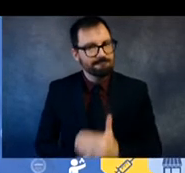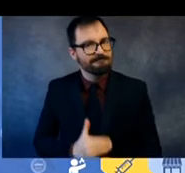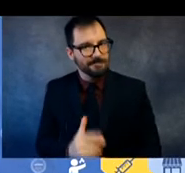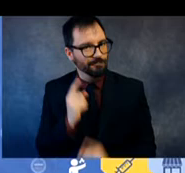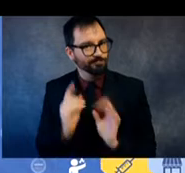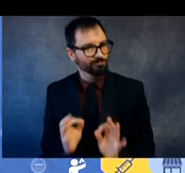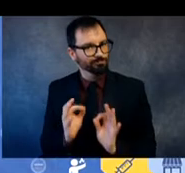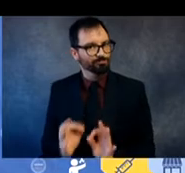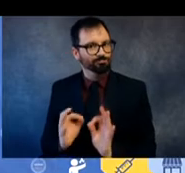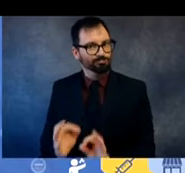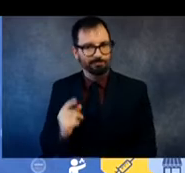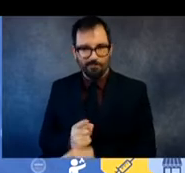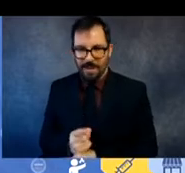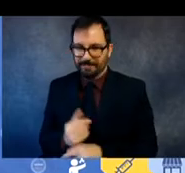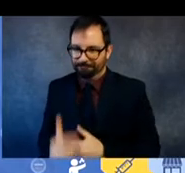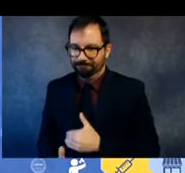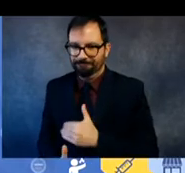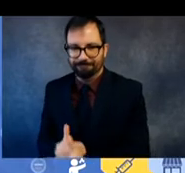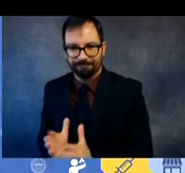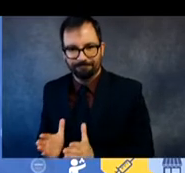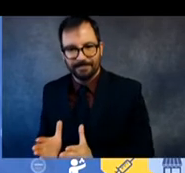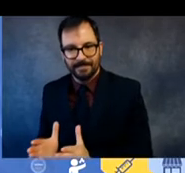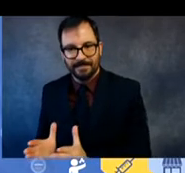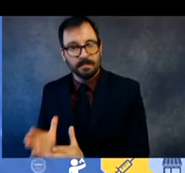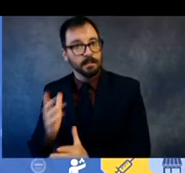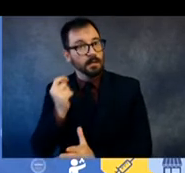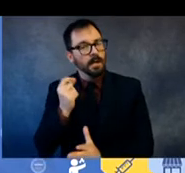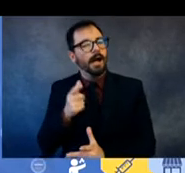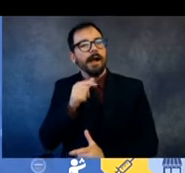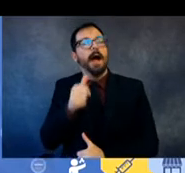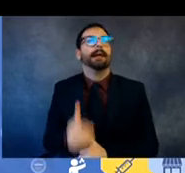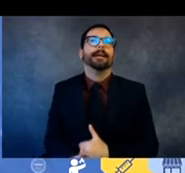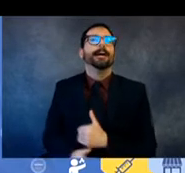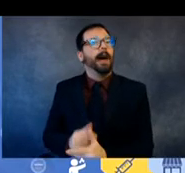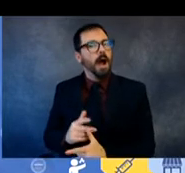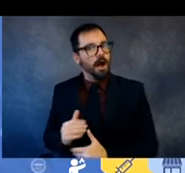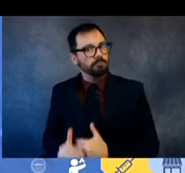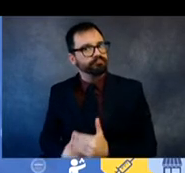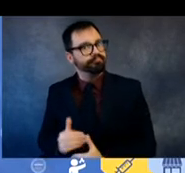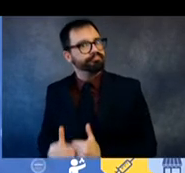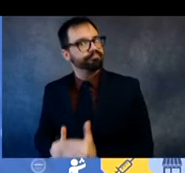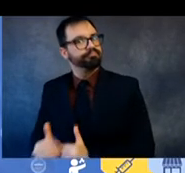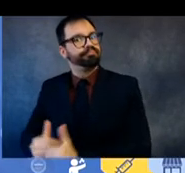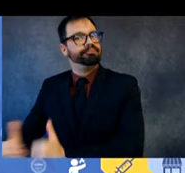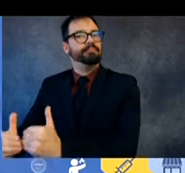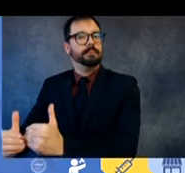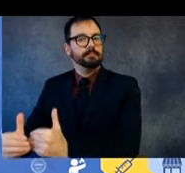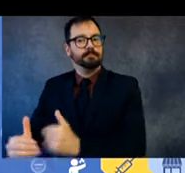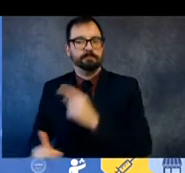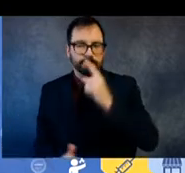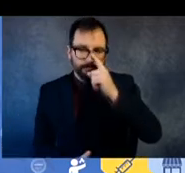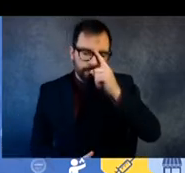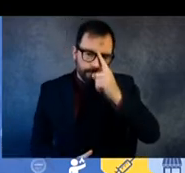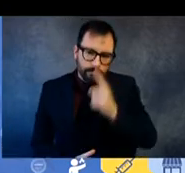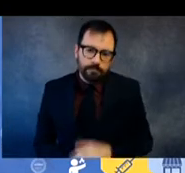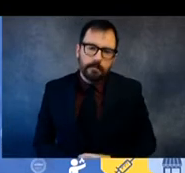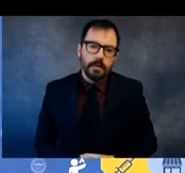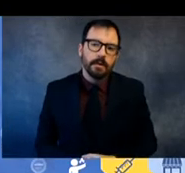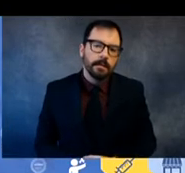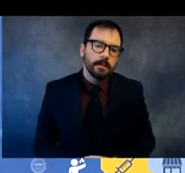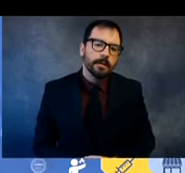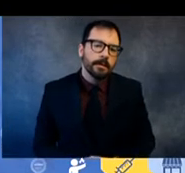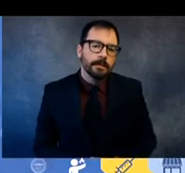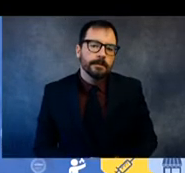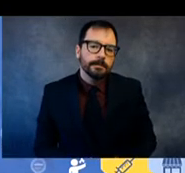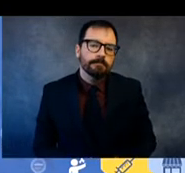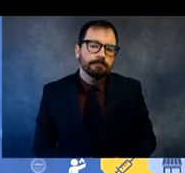expect we're moving in the right direction at an accelerated pace. We also looked at the expectations